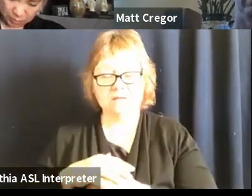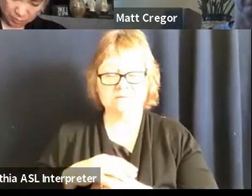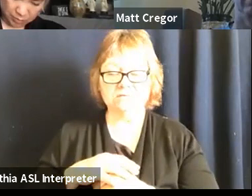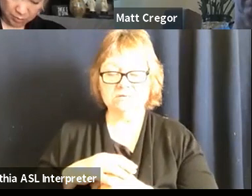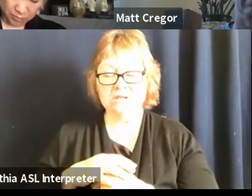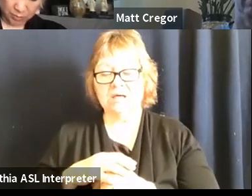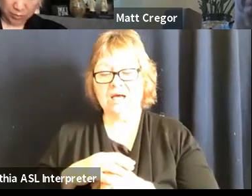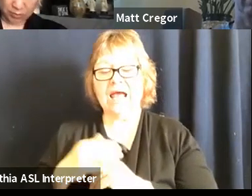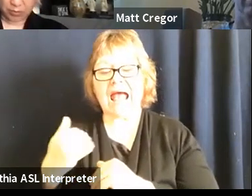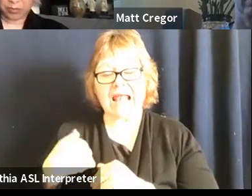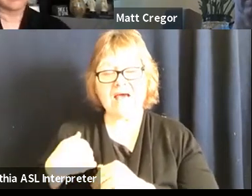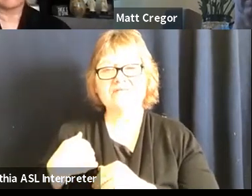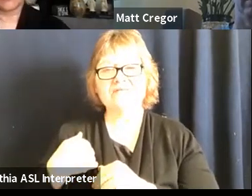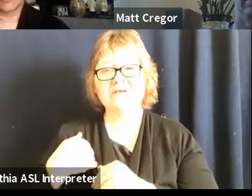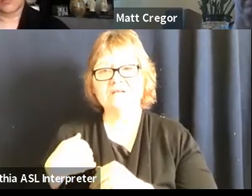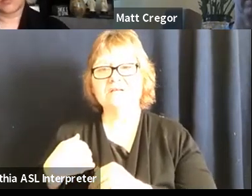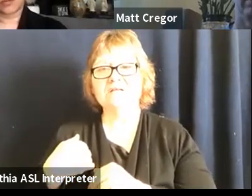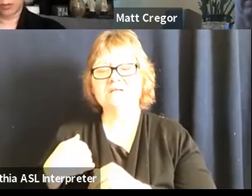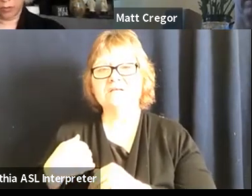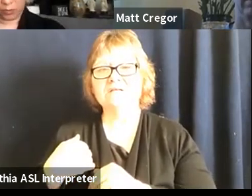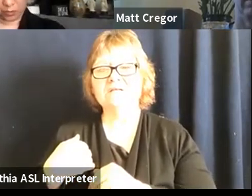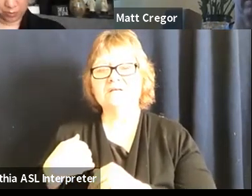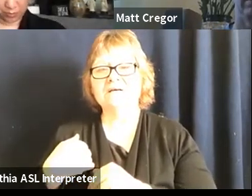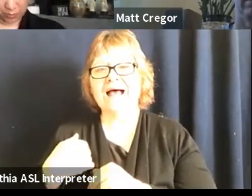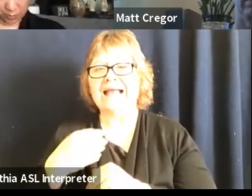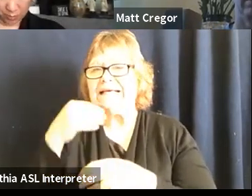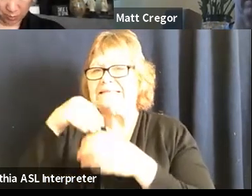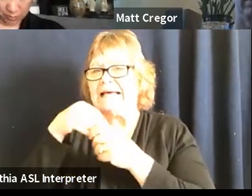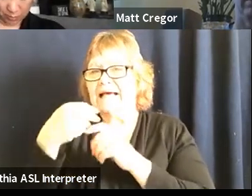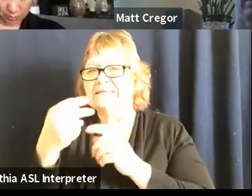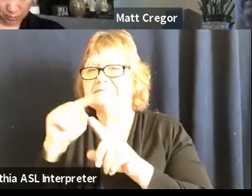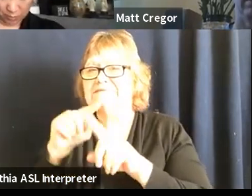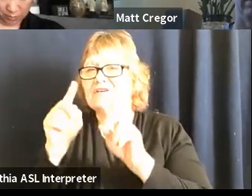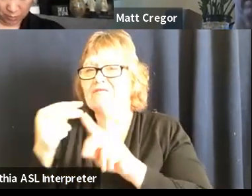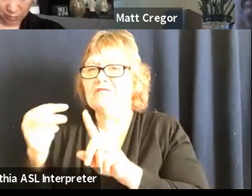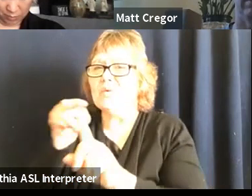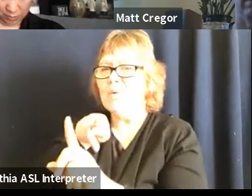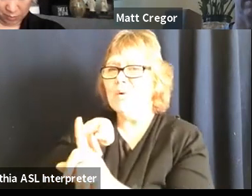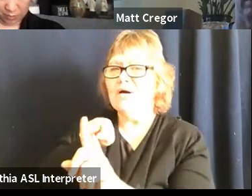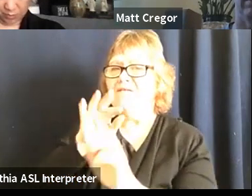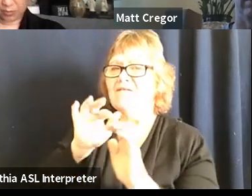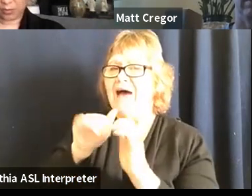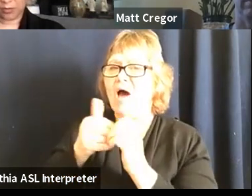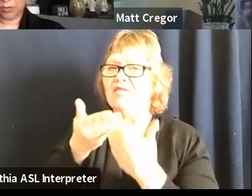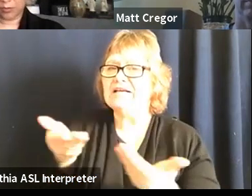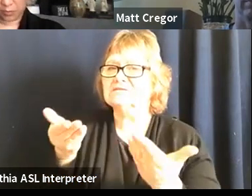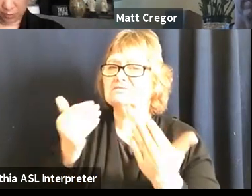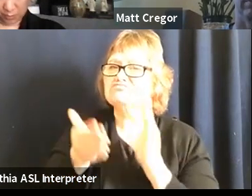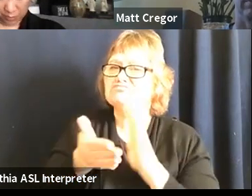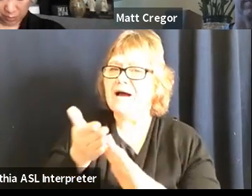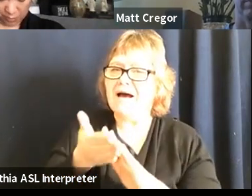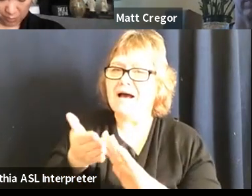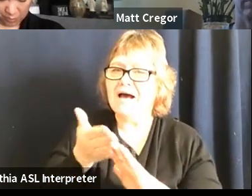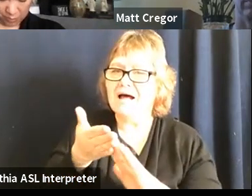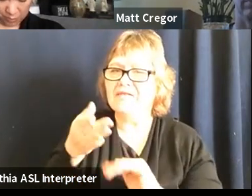And I have a very inside view of how things work. And